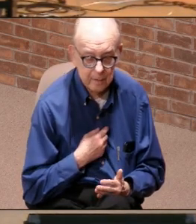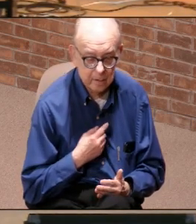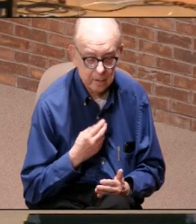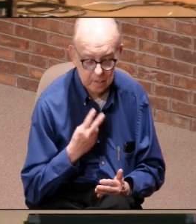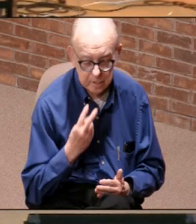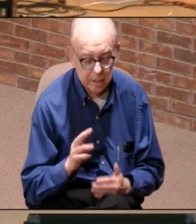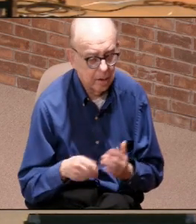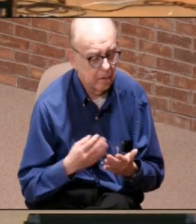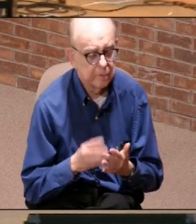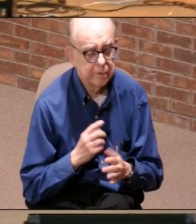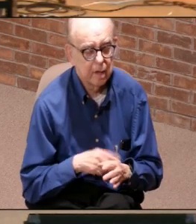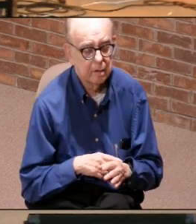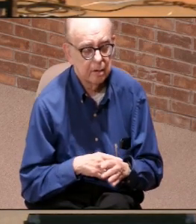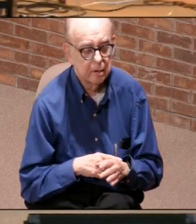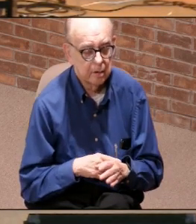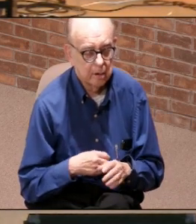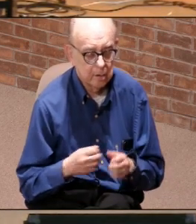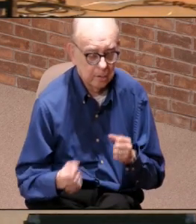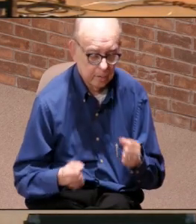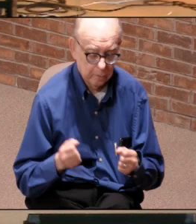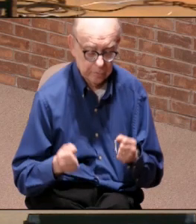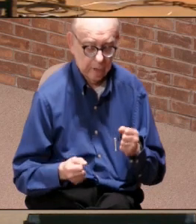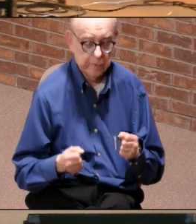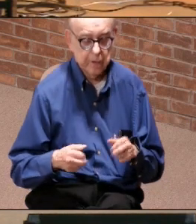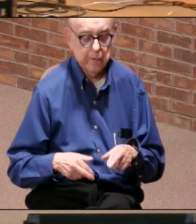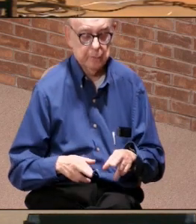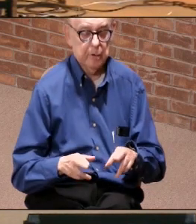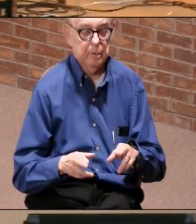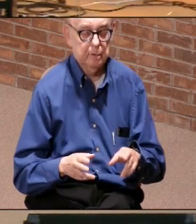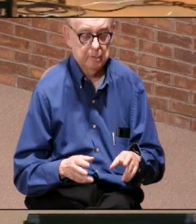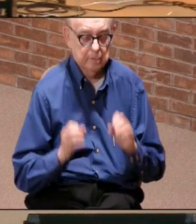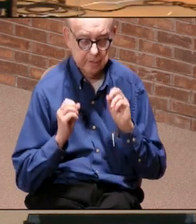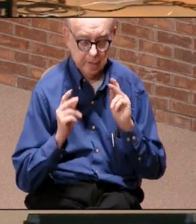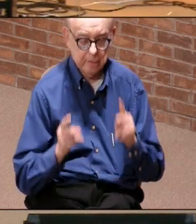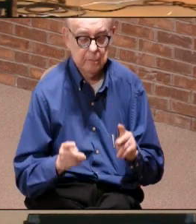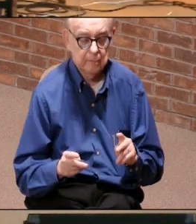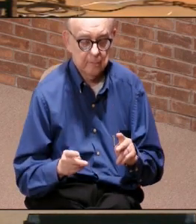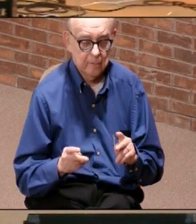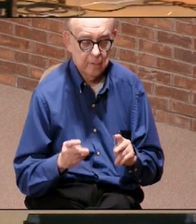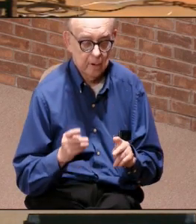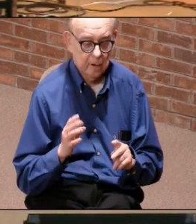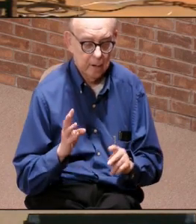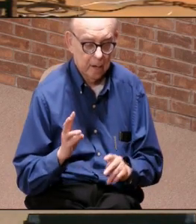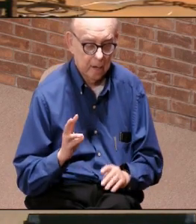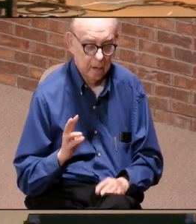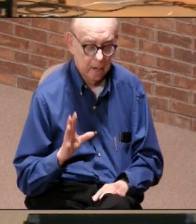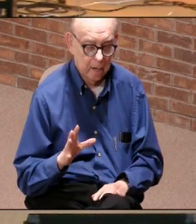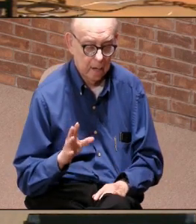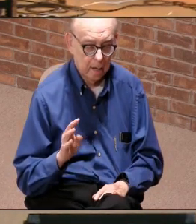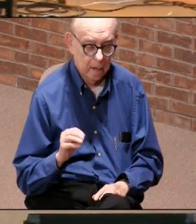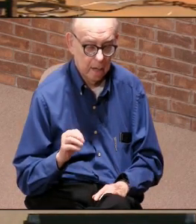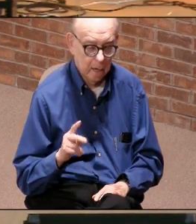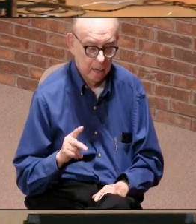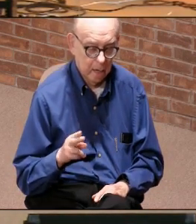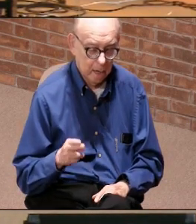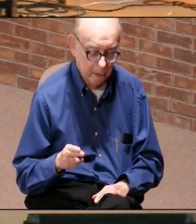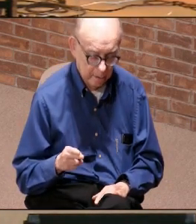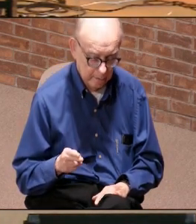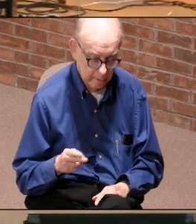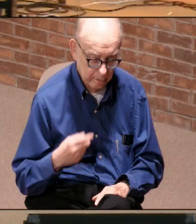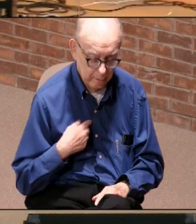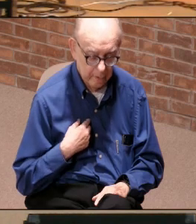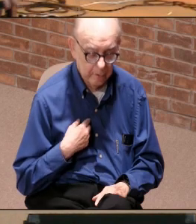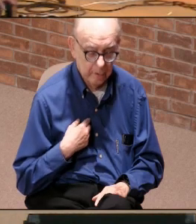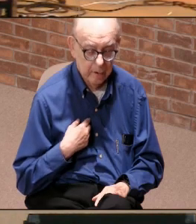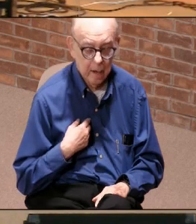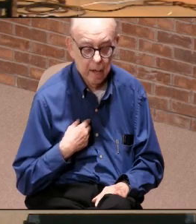I see it all the time. I'm driving down the road, okay? It's 65 miles an hour. I'm